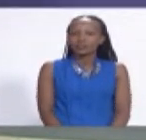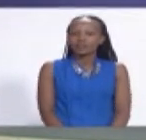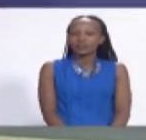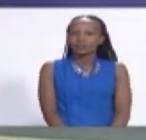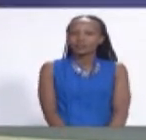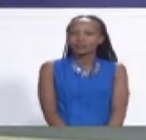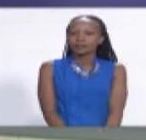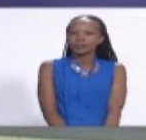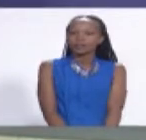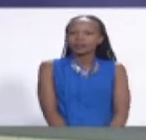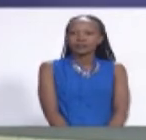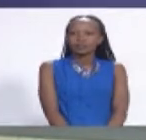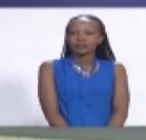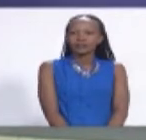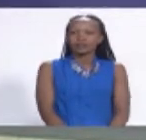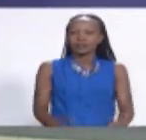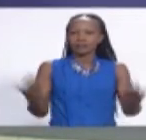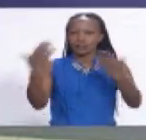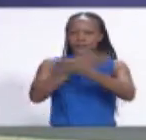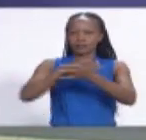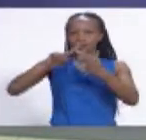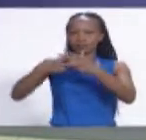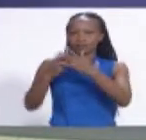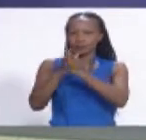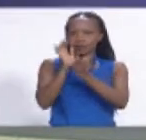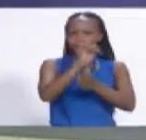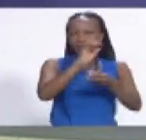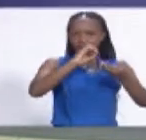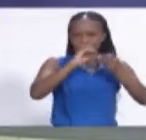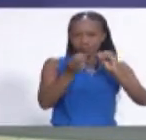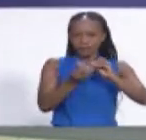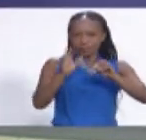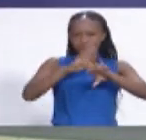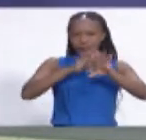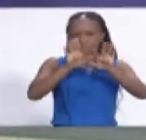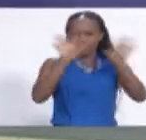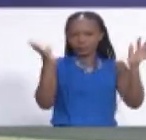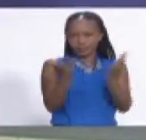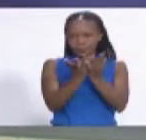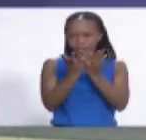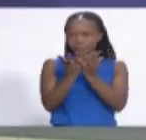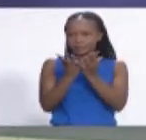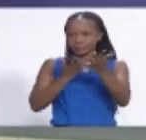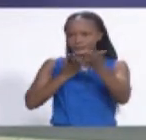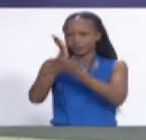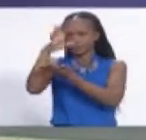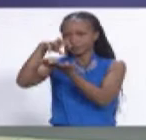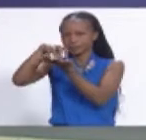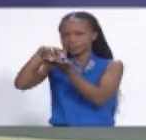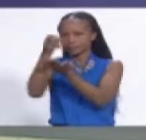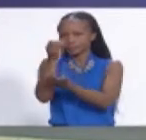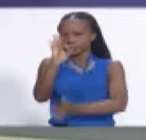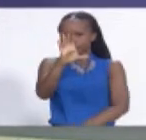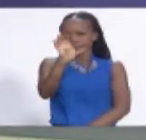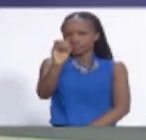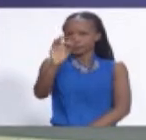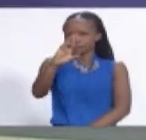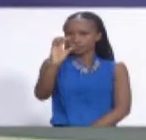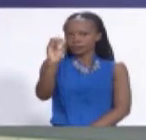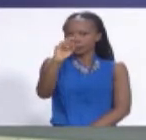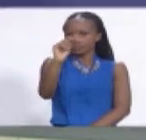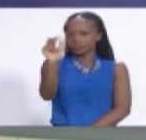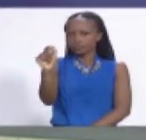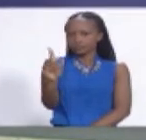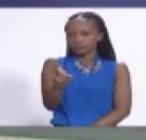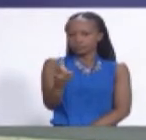All right, tonight we begin with this numbers, and that is on the global confirmed cases of coronavirus right here on Ebru TV